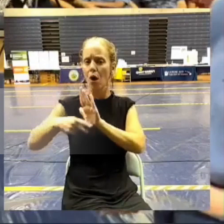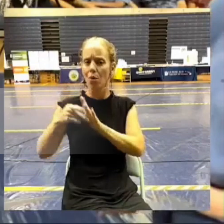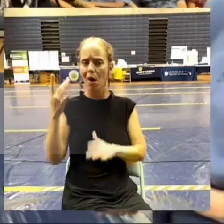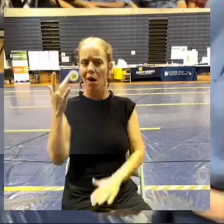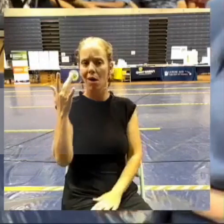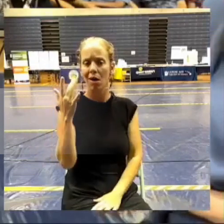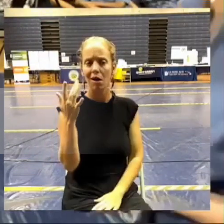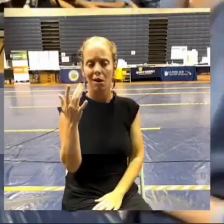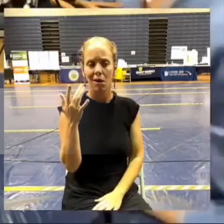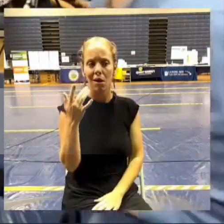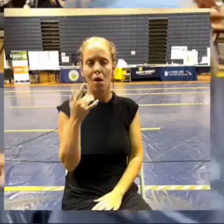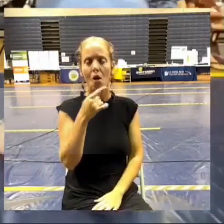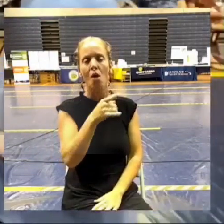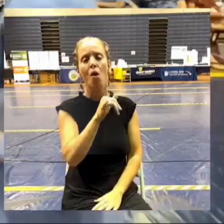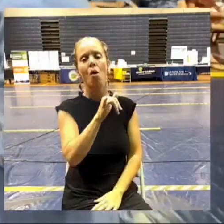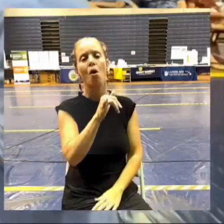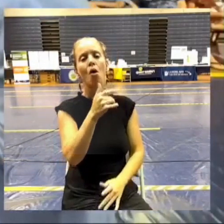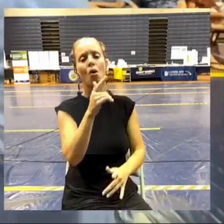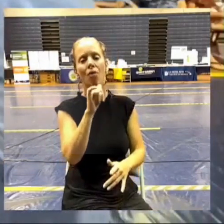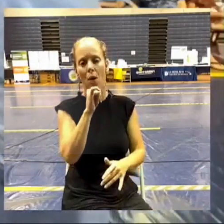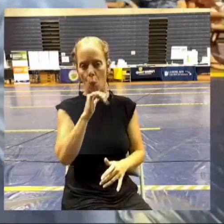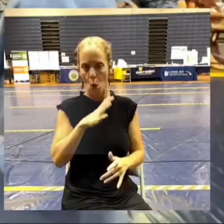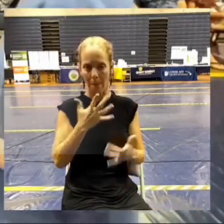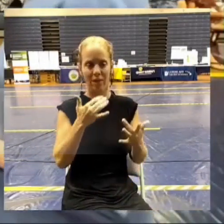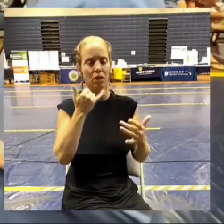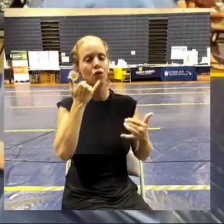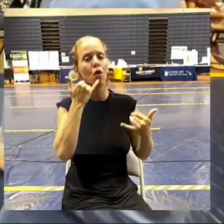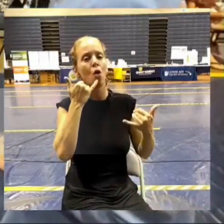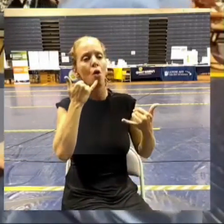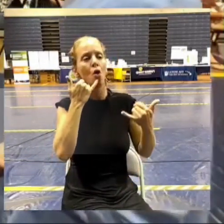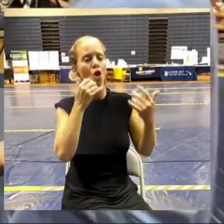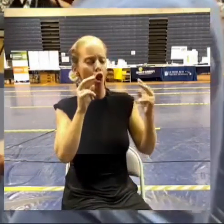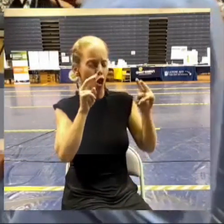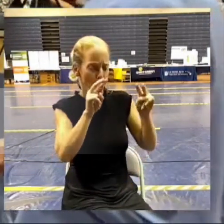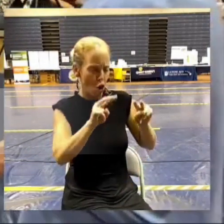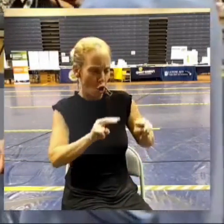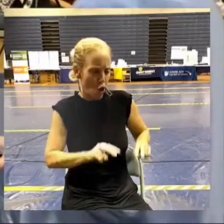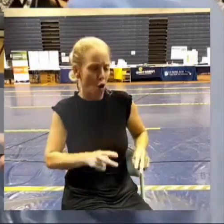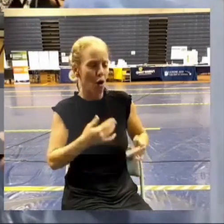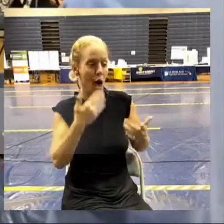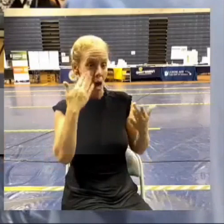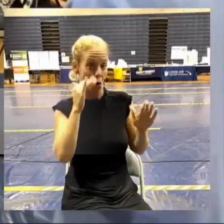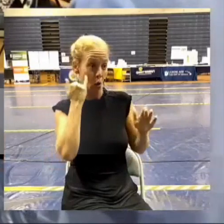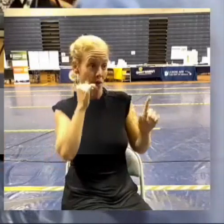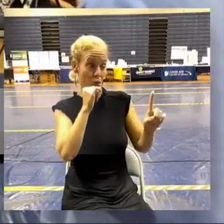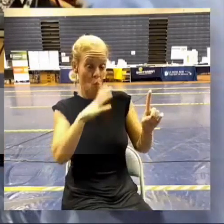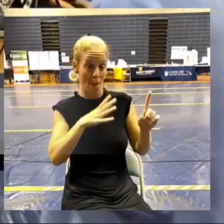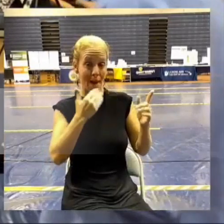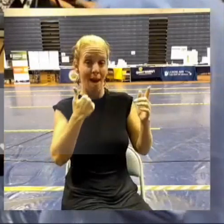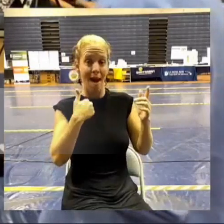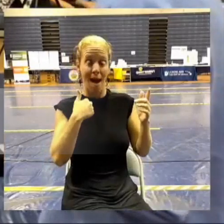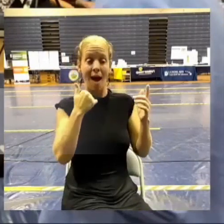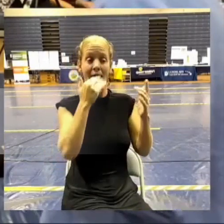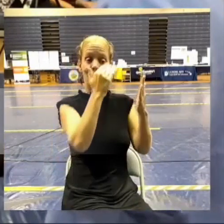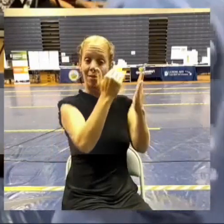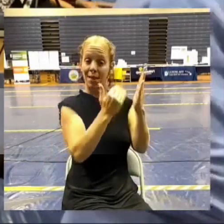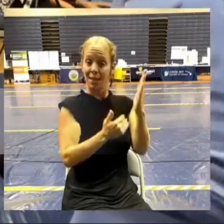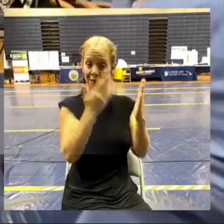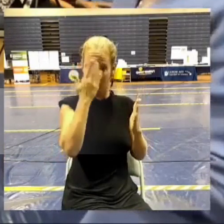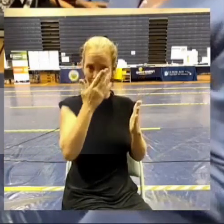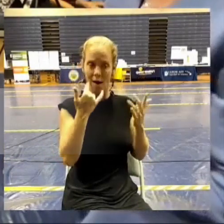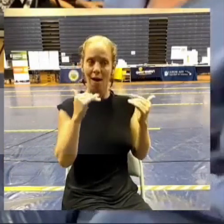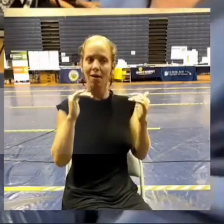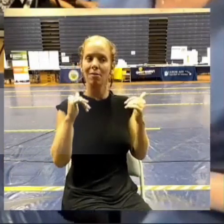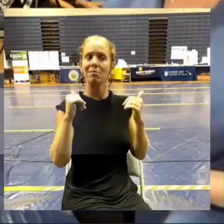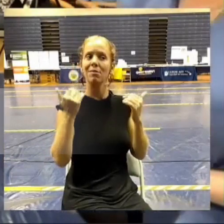program? So she's like, oh, let me look. I don't know what she did. If she has a list right in front of her, offered me a place in